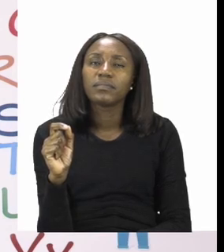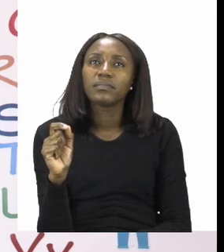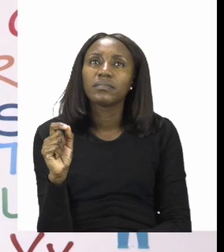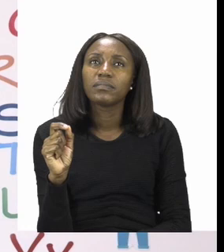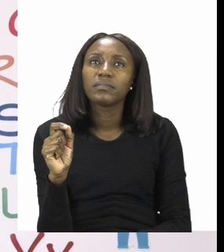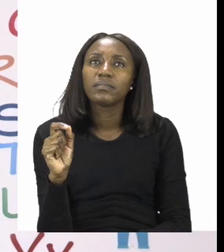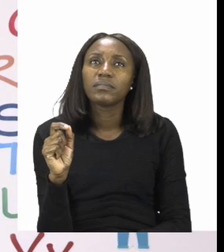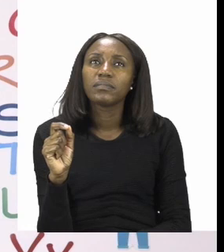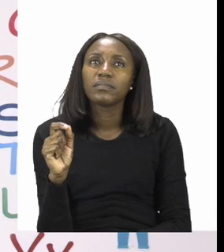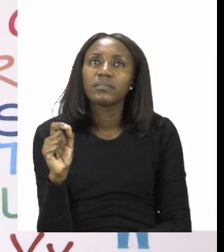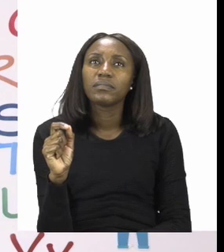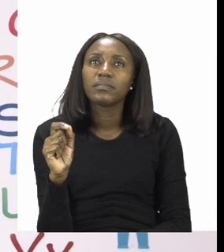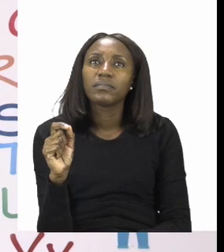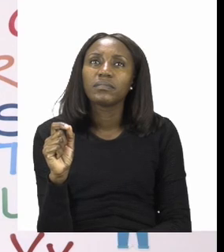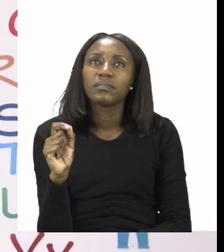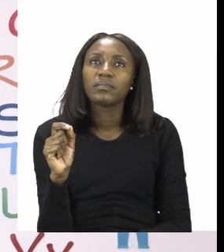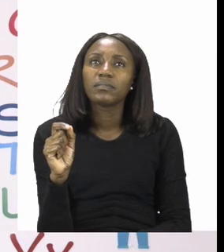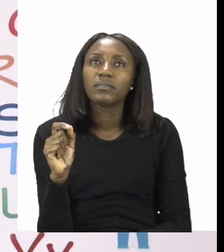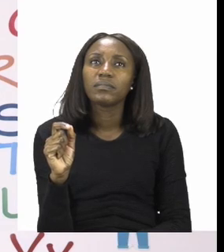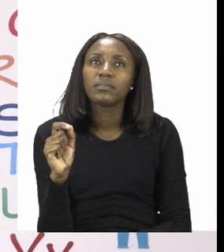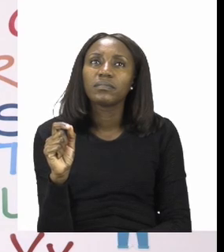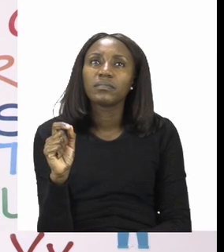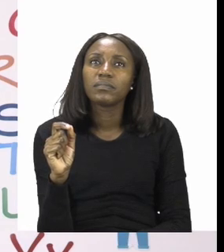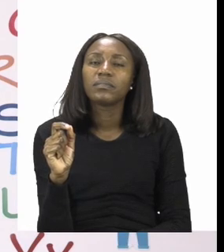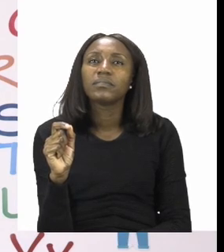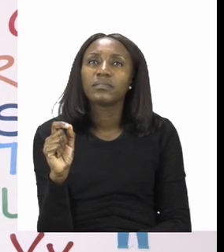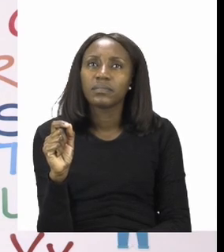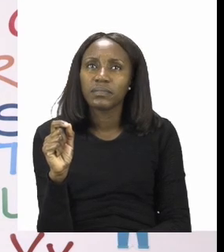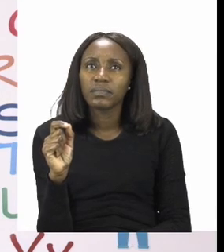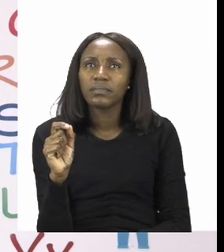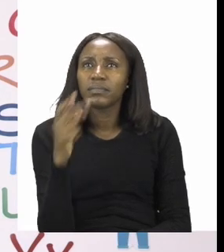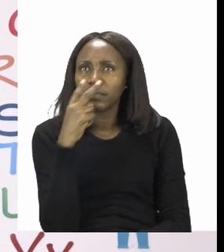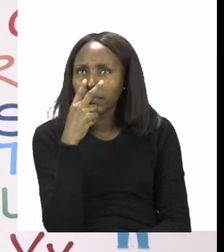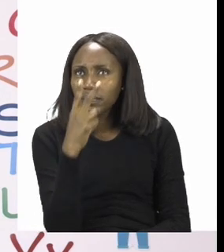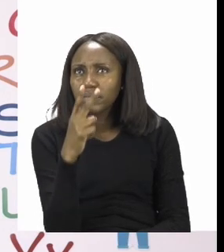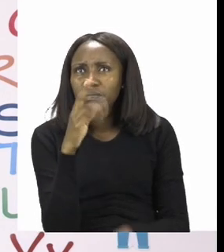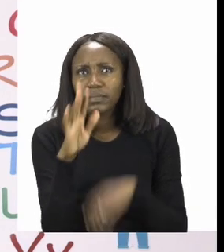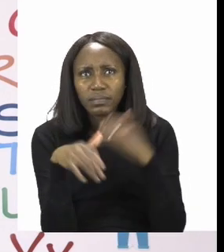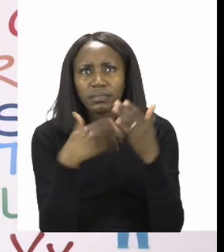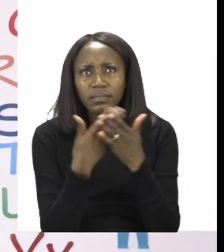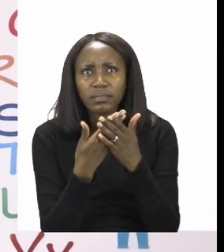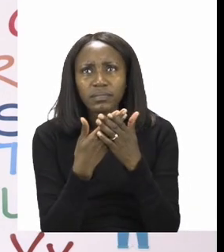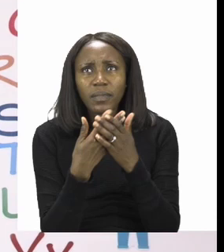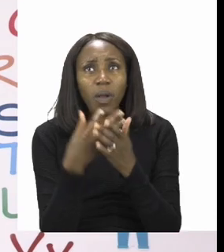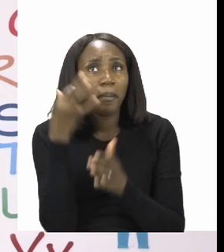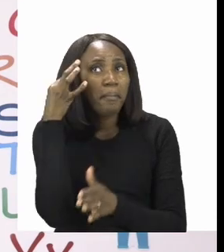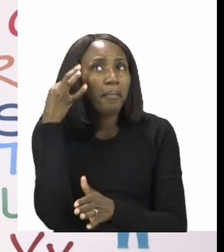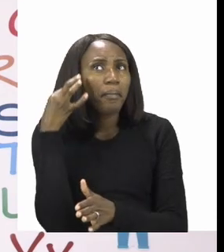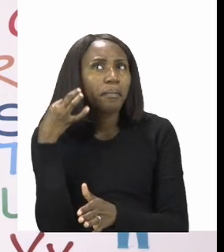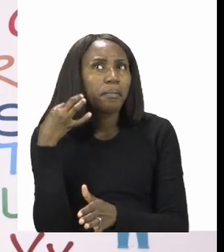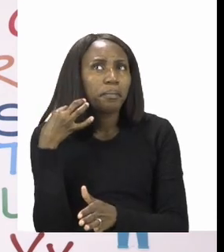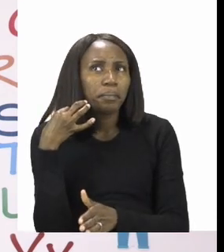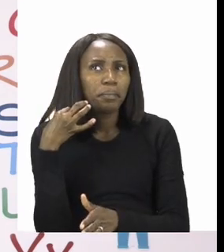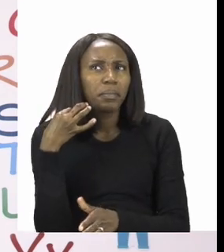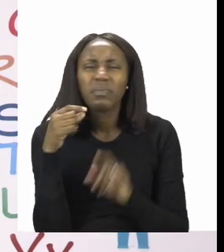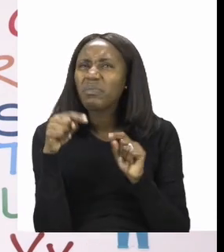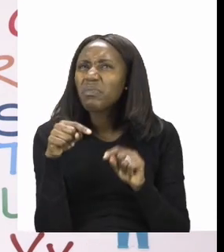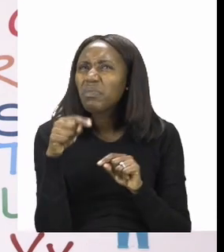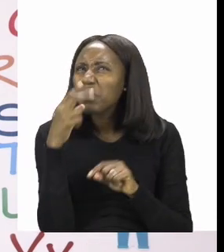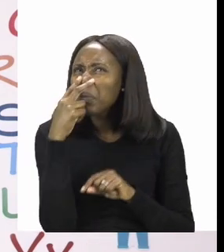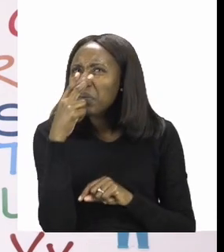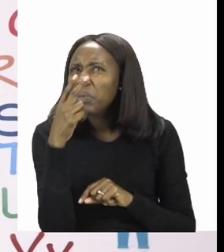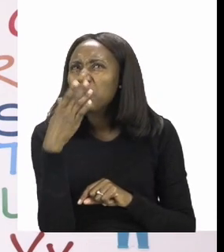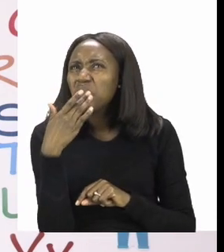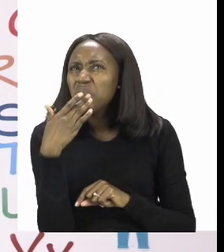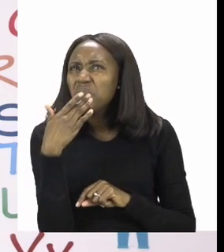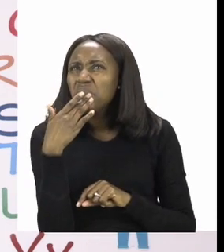After that, we take a look at the picture. It is hair. But we need to know